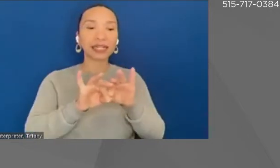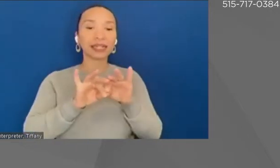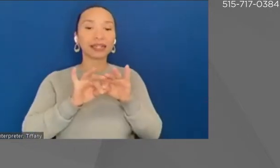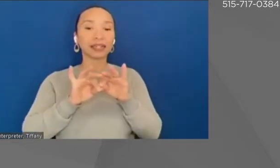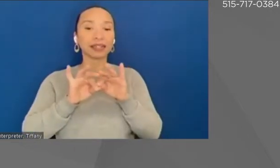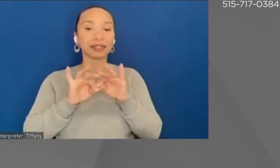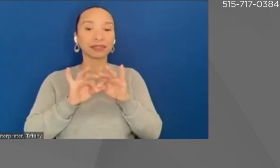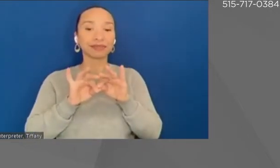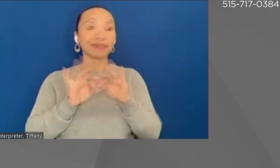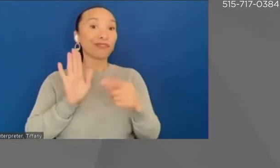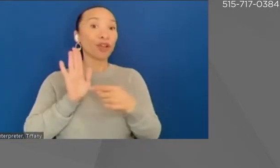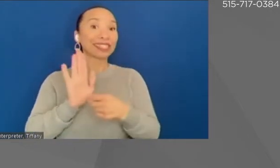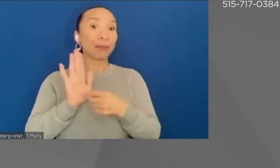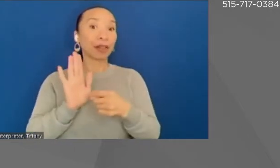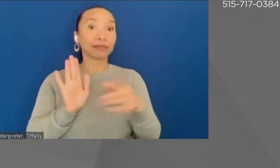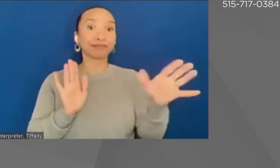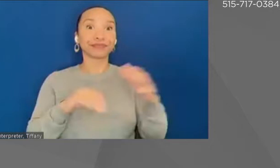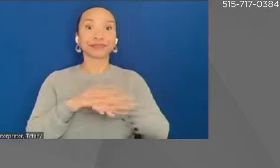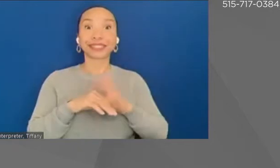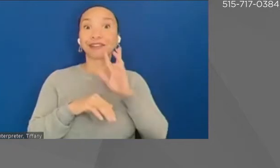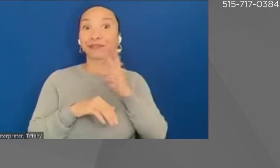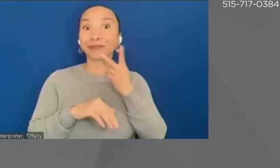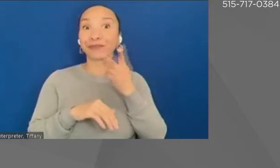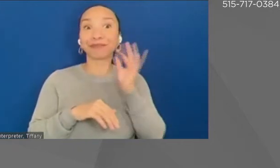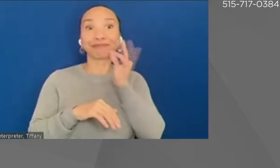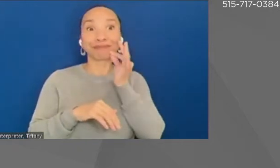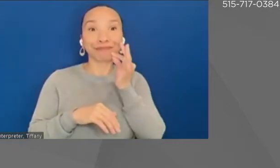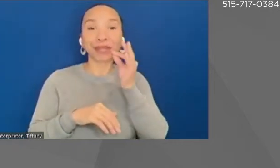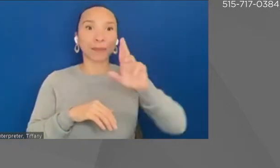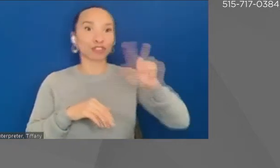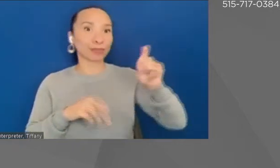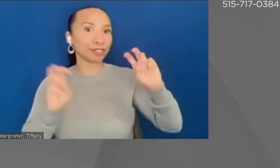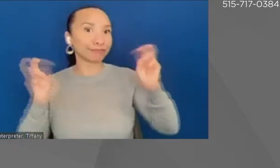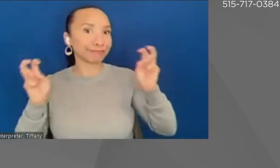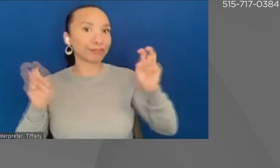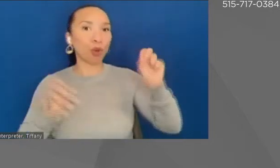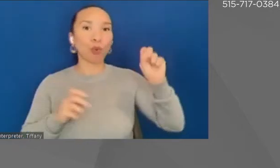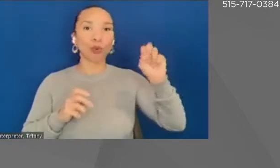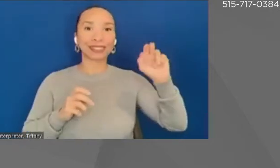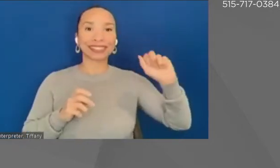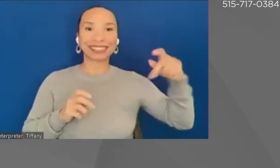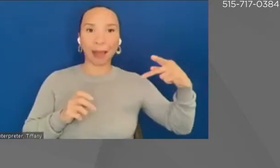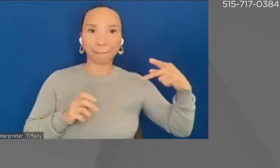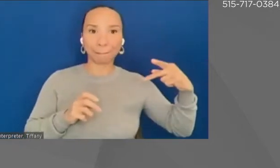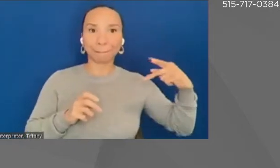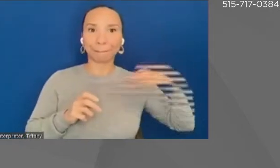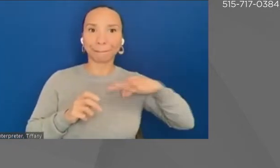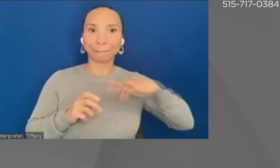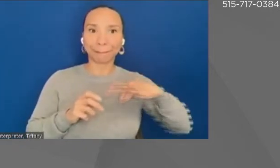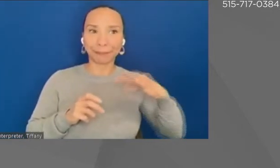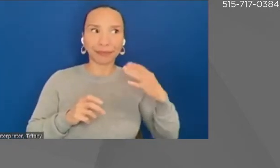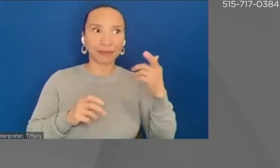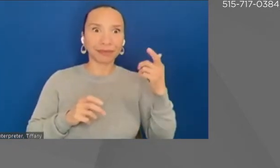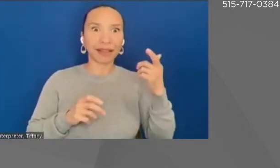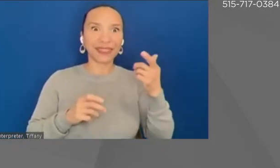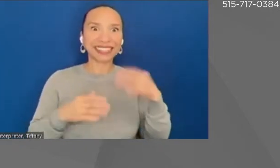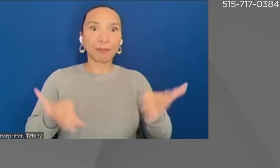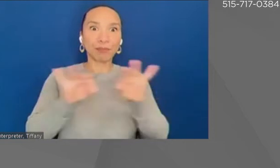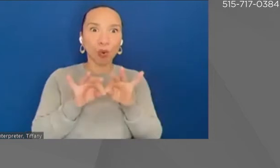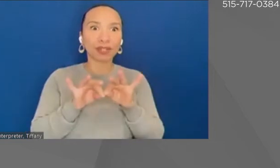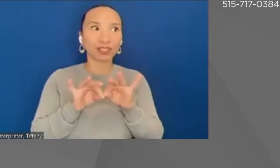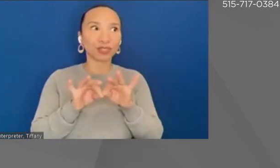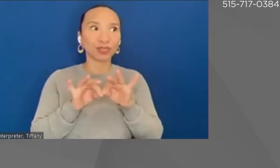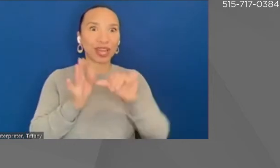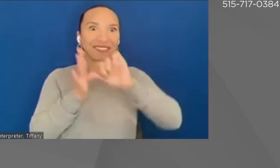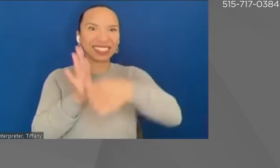for example, like produce prescription programs or SNAP incentives to the retailers especially is really important. I mean, one thing